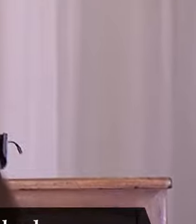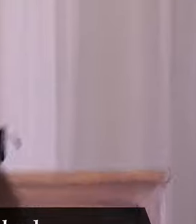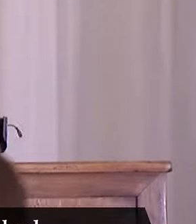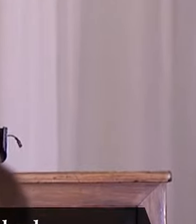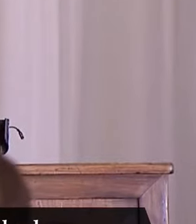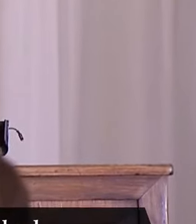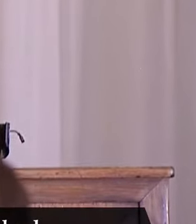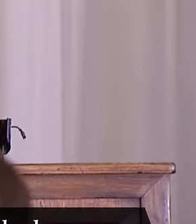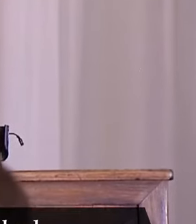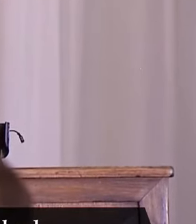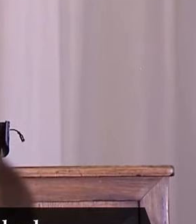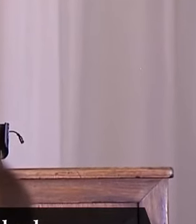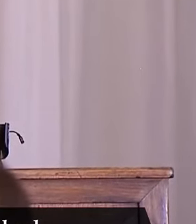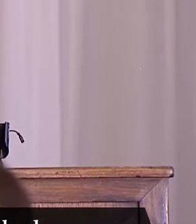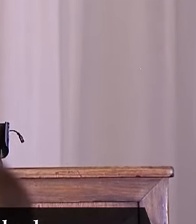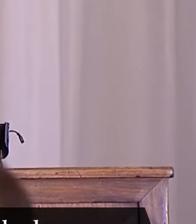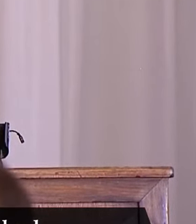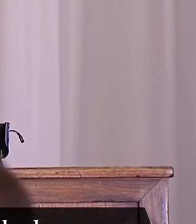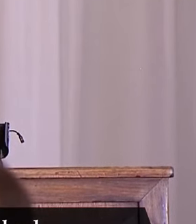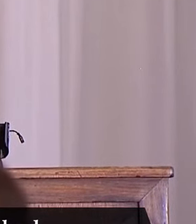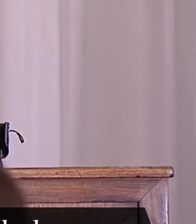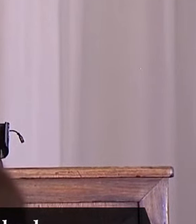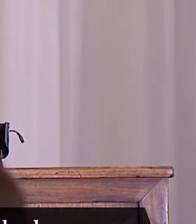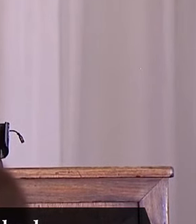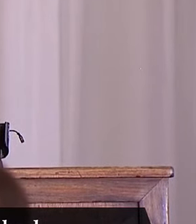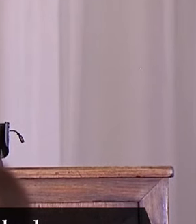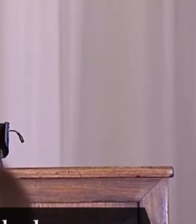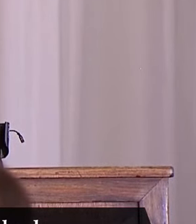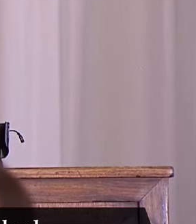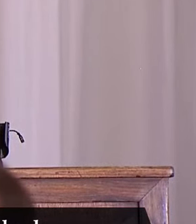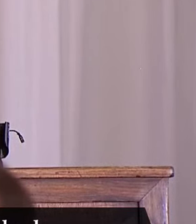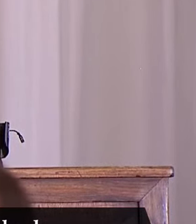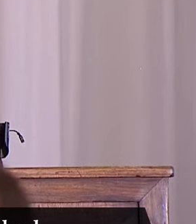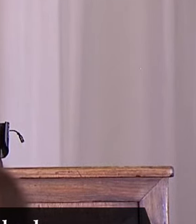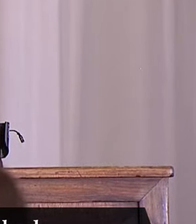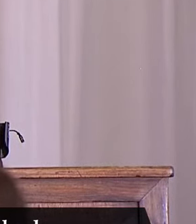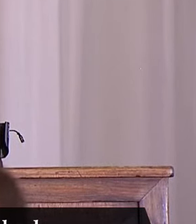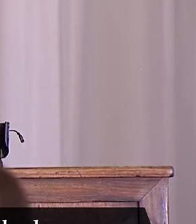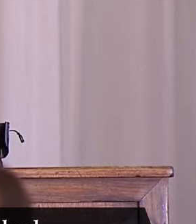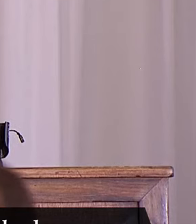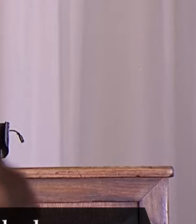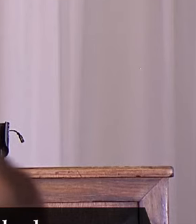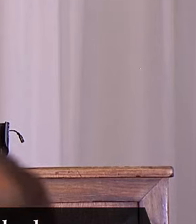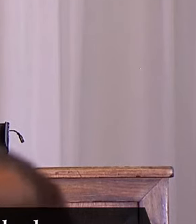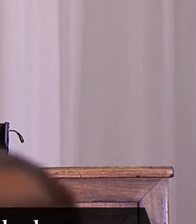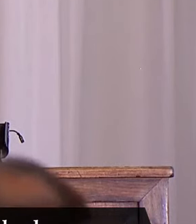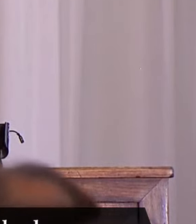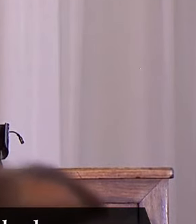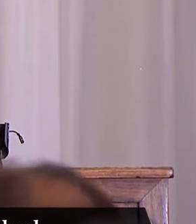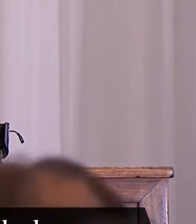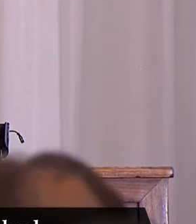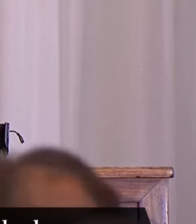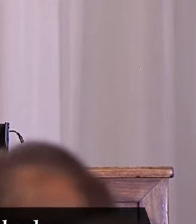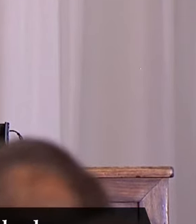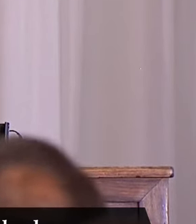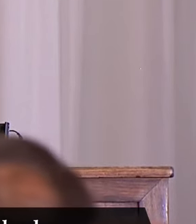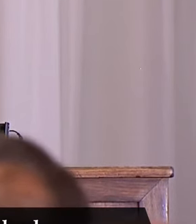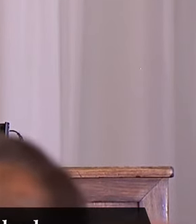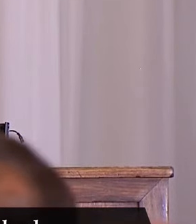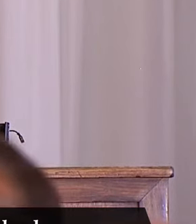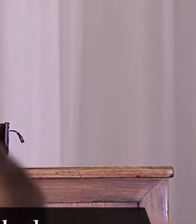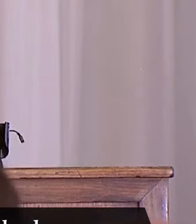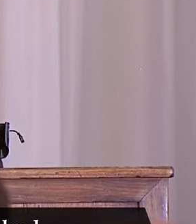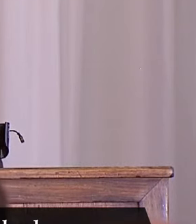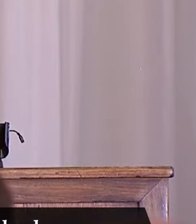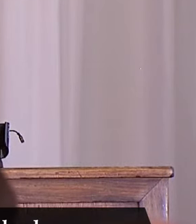achievements. Aziz was born on Christmas Day 1940 in Schweizer-Rennecke, in an area now known as the